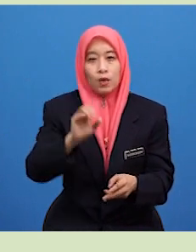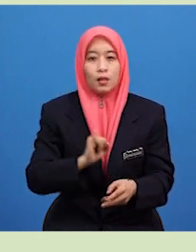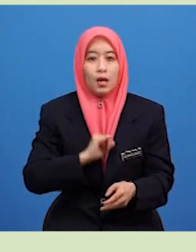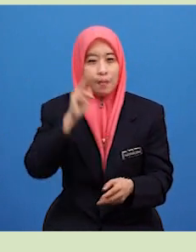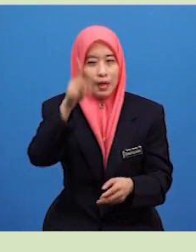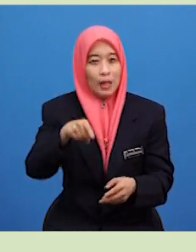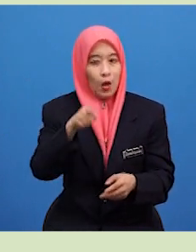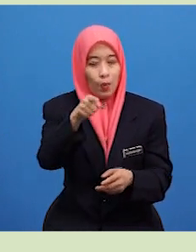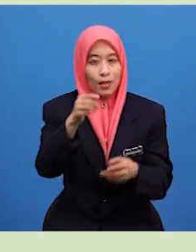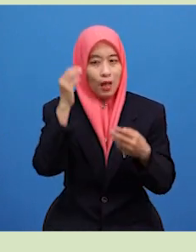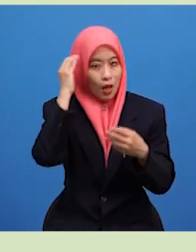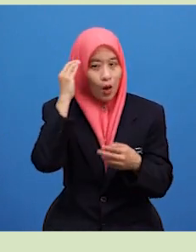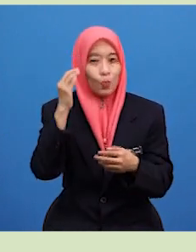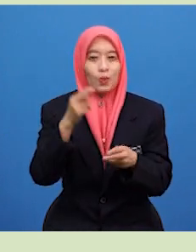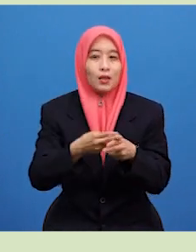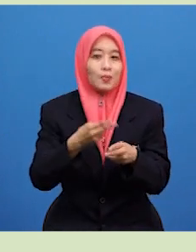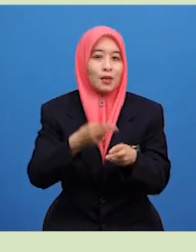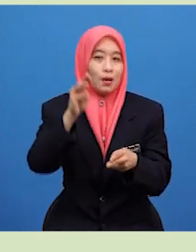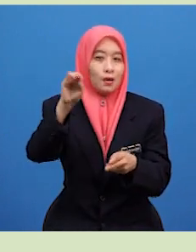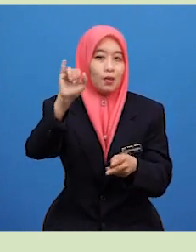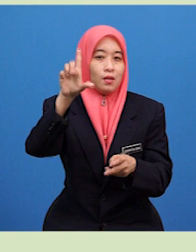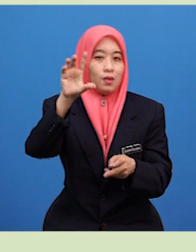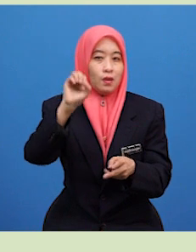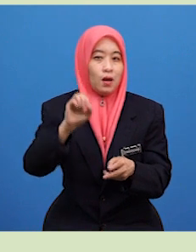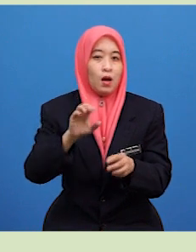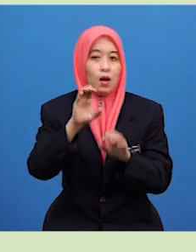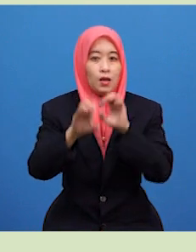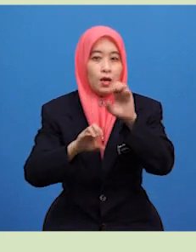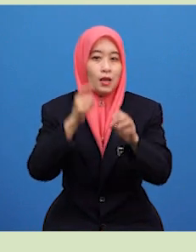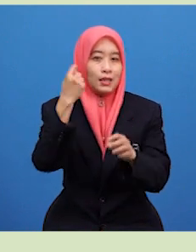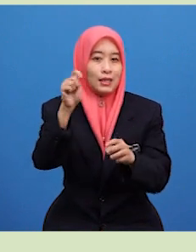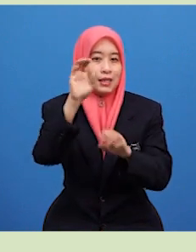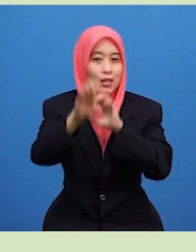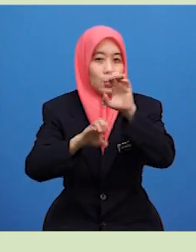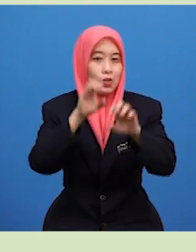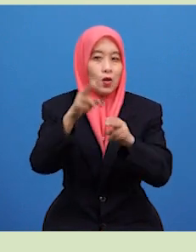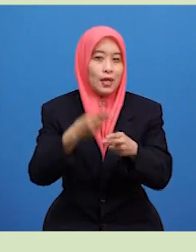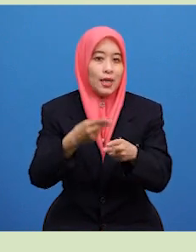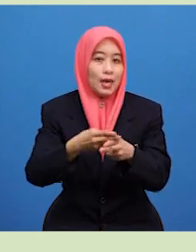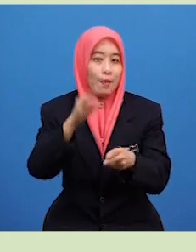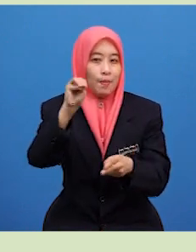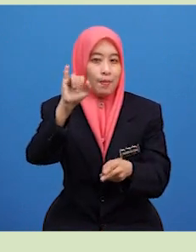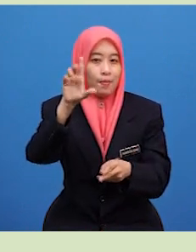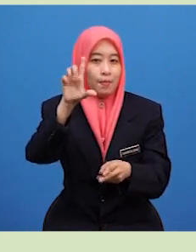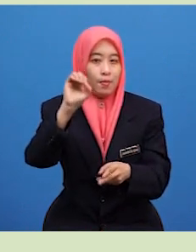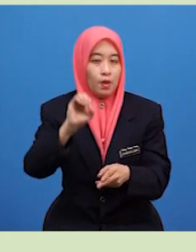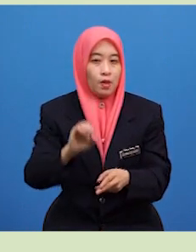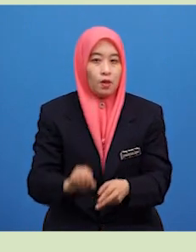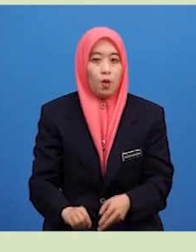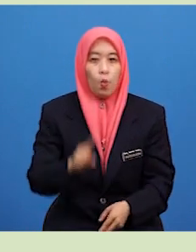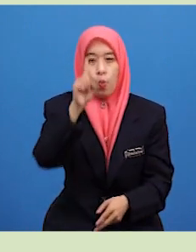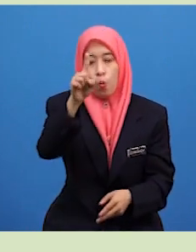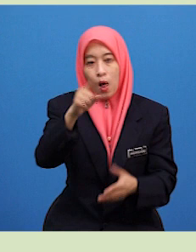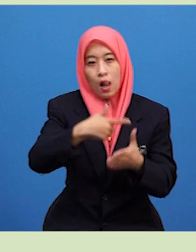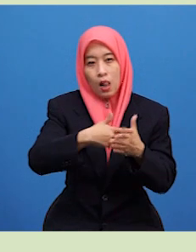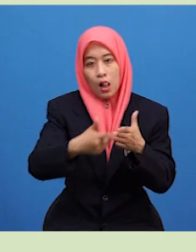You have that nailed, right? So the dog's name is Milo. Now, one